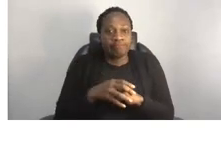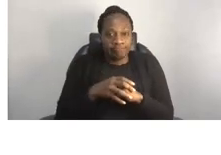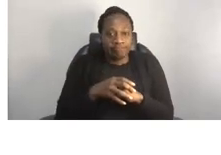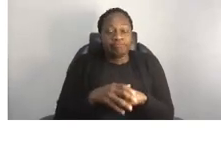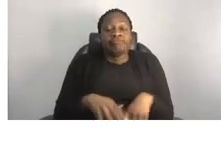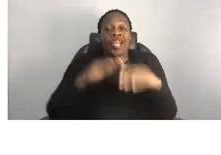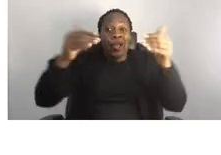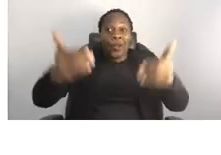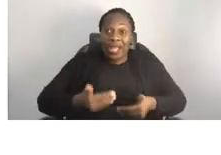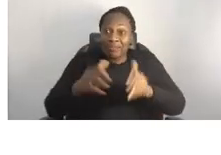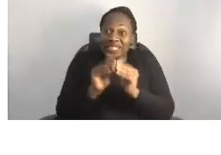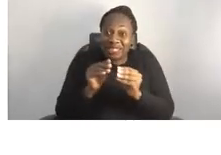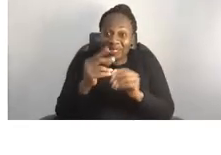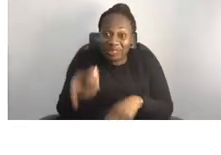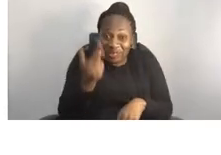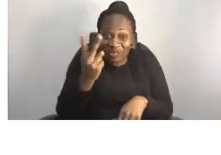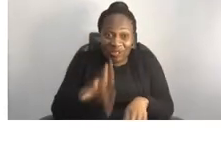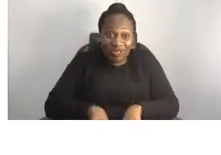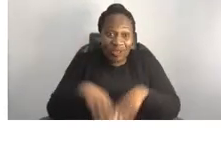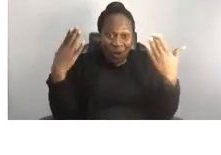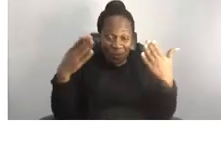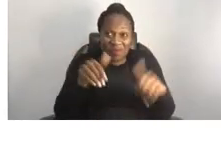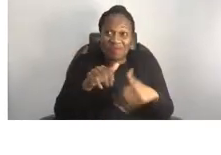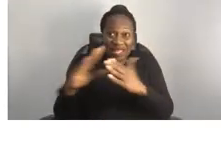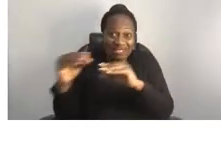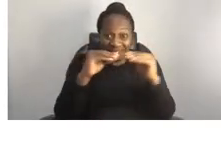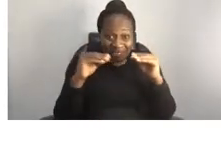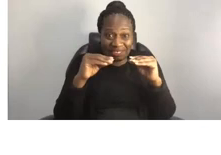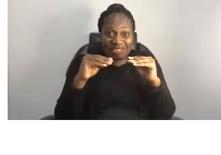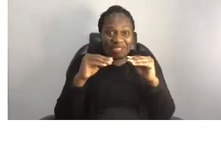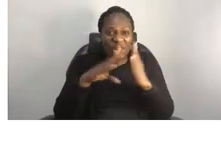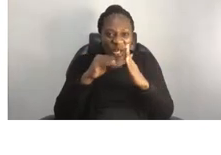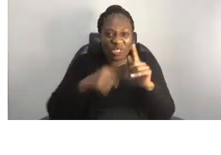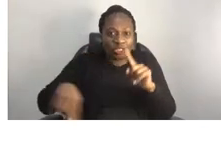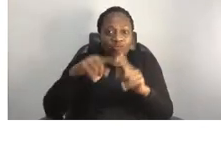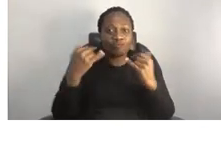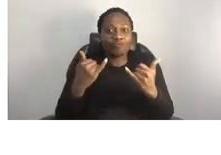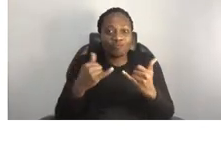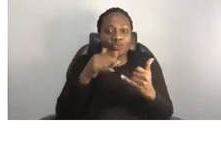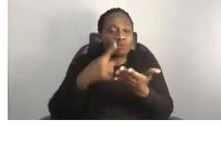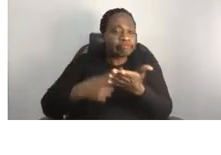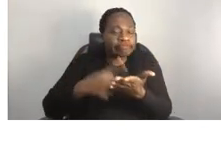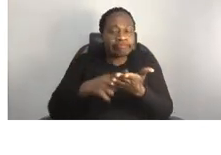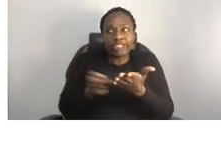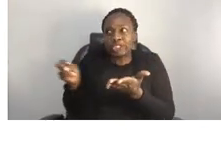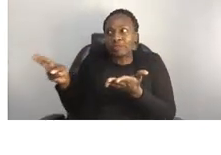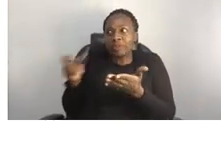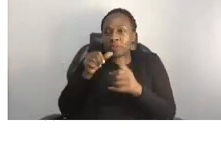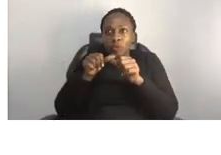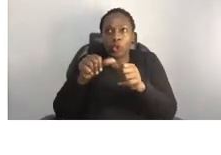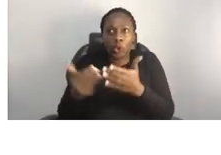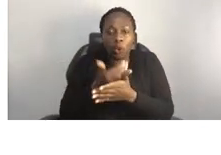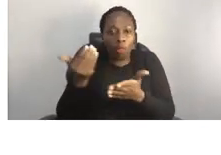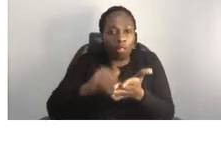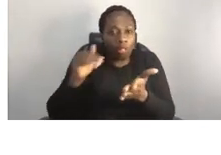So welcome to session two of the Open Pedagogy Learning Circle. Today, we are going to be discussing disposable versus renewable